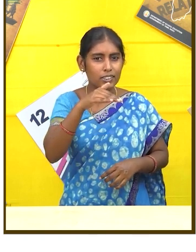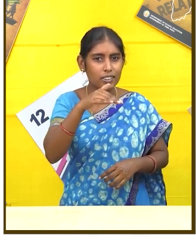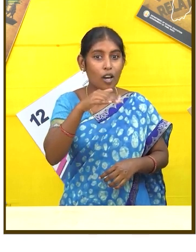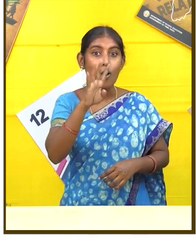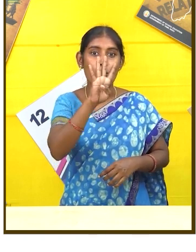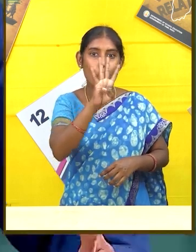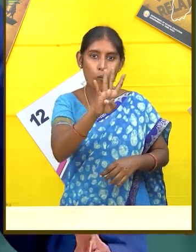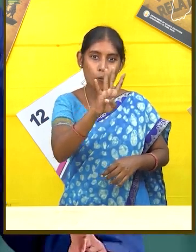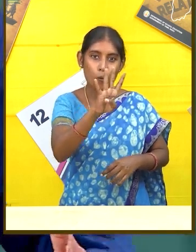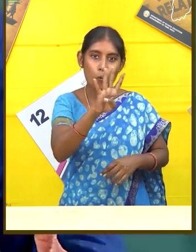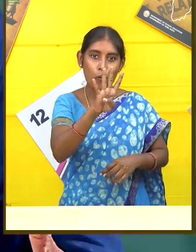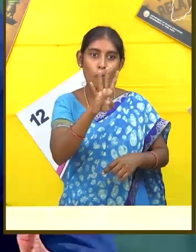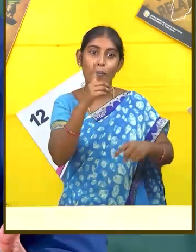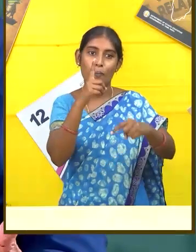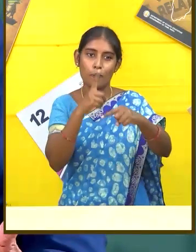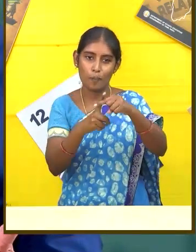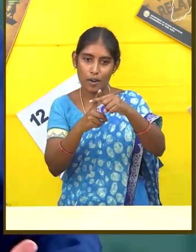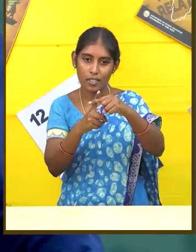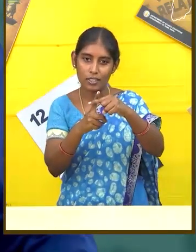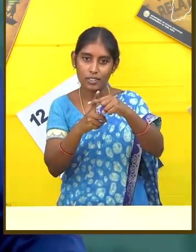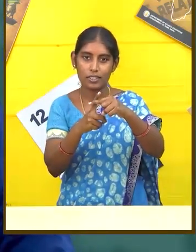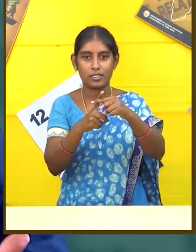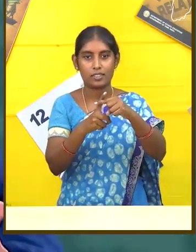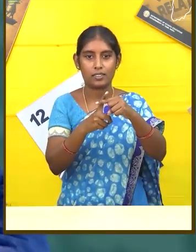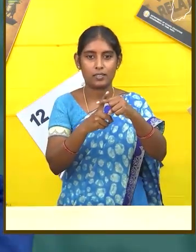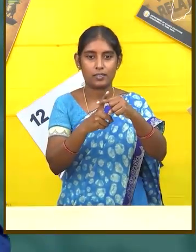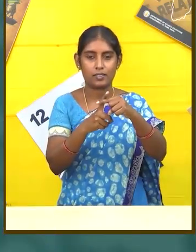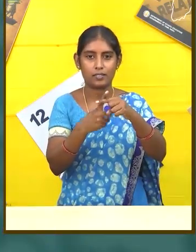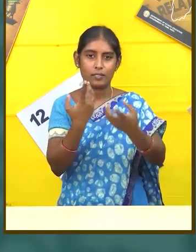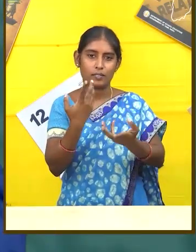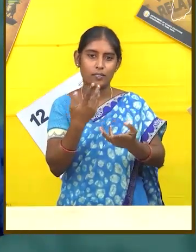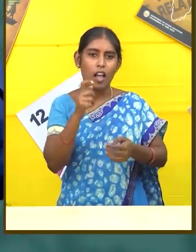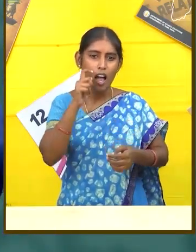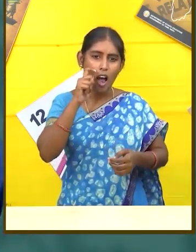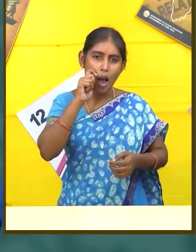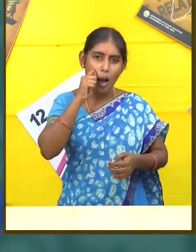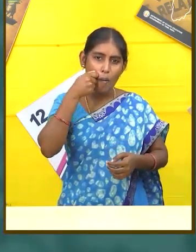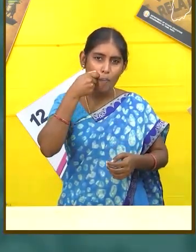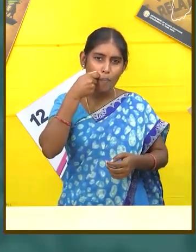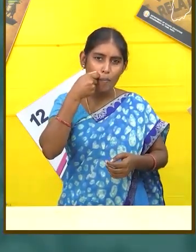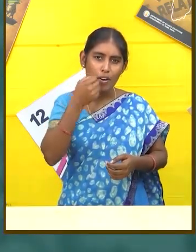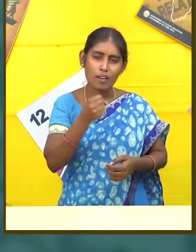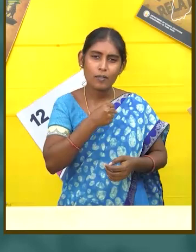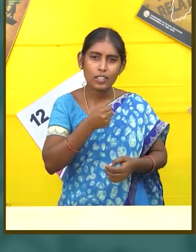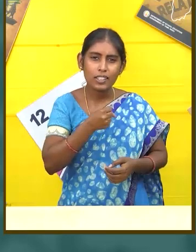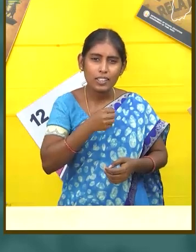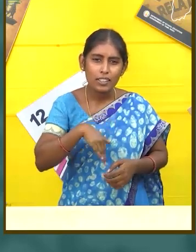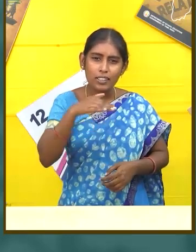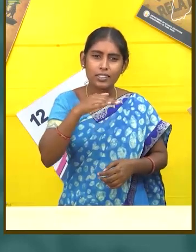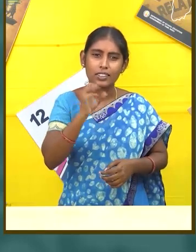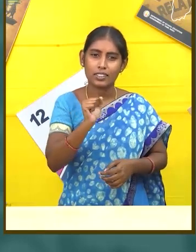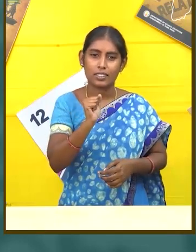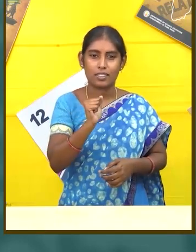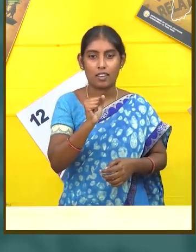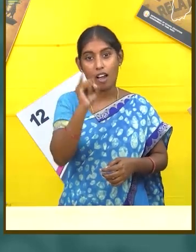age equal to 4 times son's age. So father age is equal to 4 times, and say